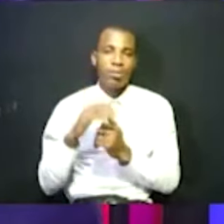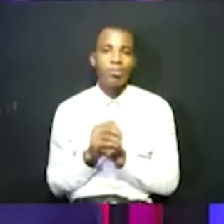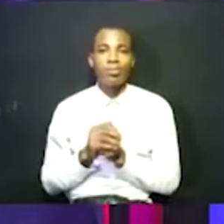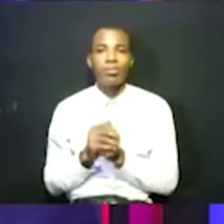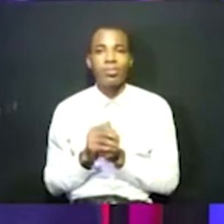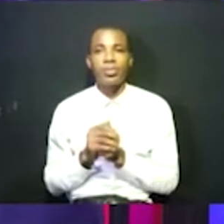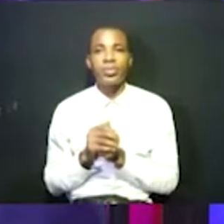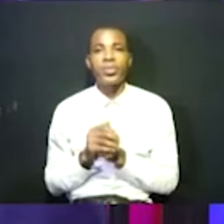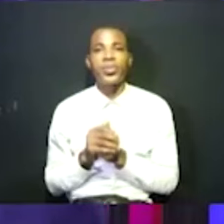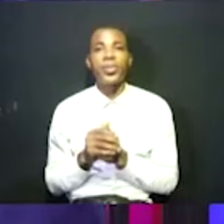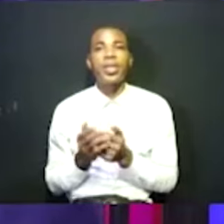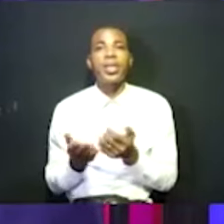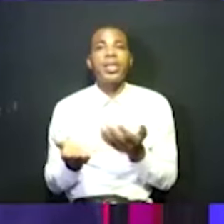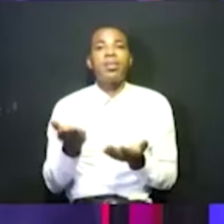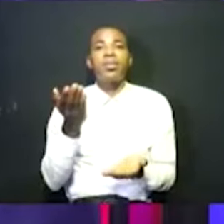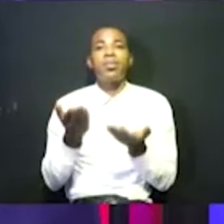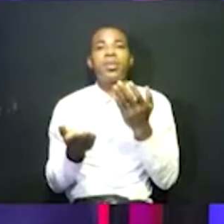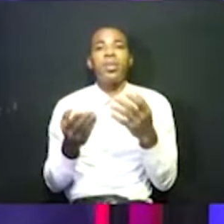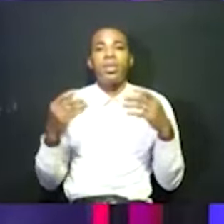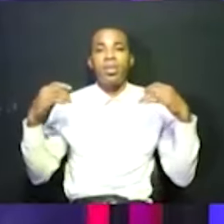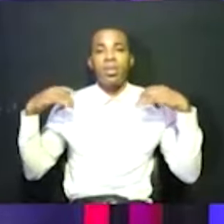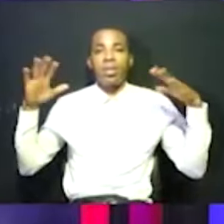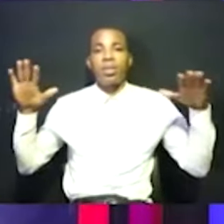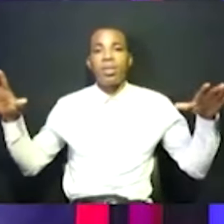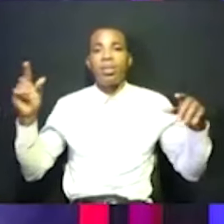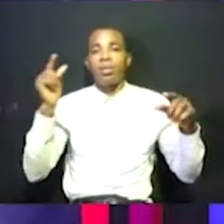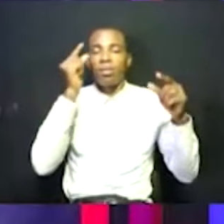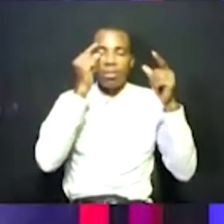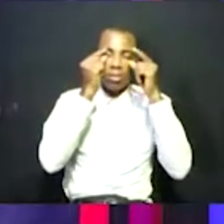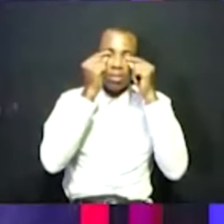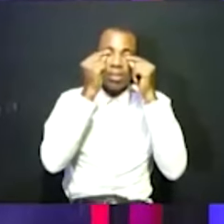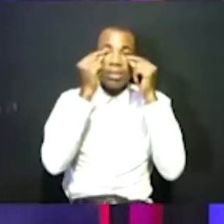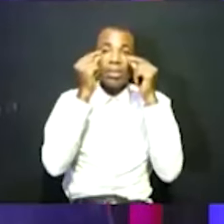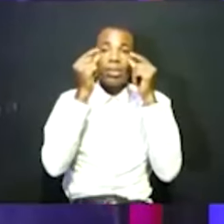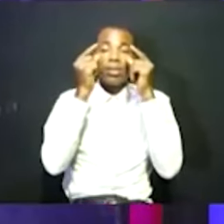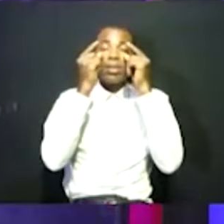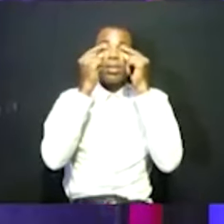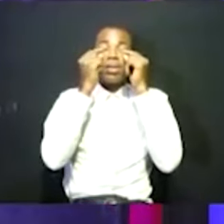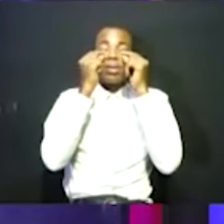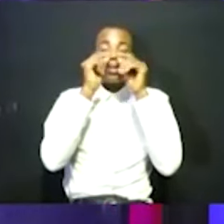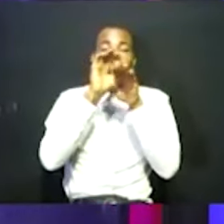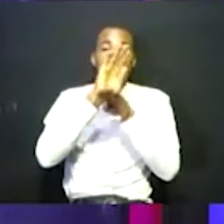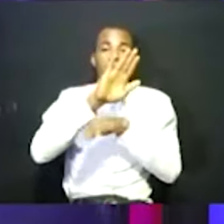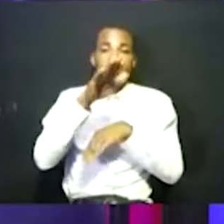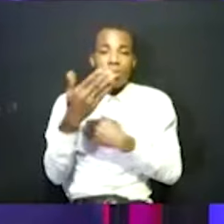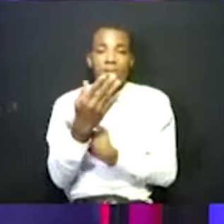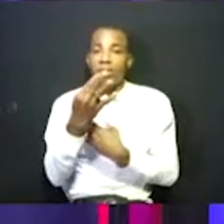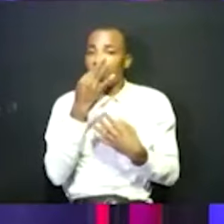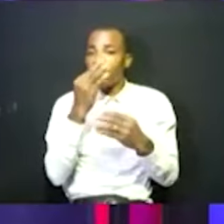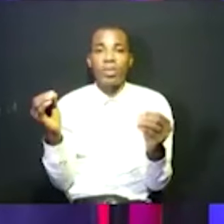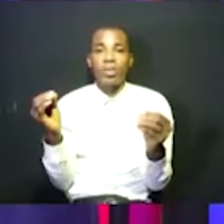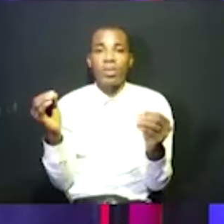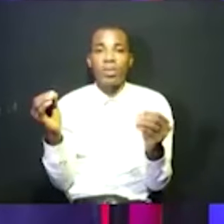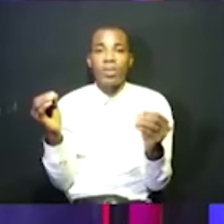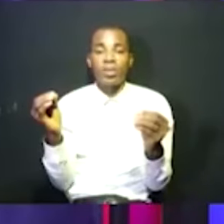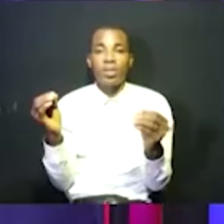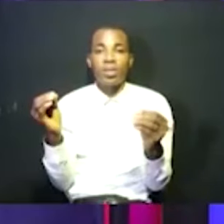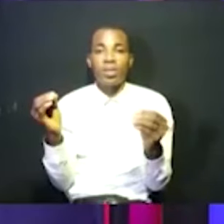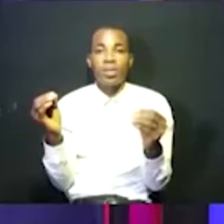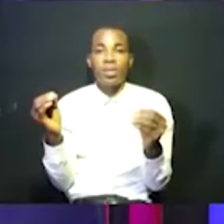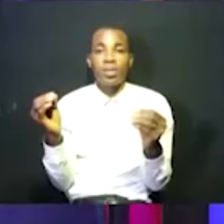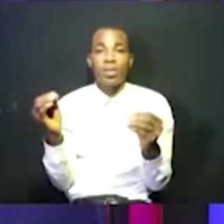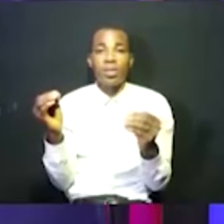sometimes maybe the angels can close their eyes for a single to sleep without food, they may not do same for the